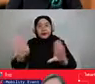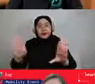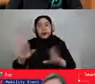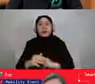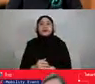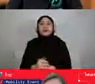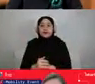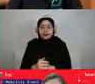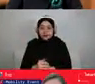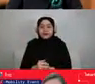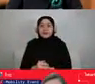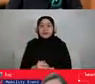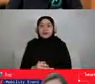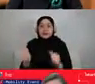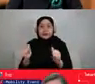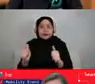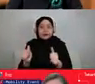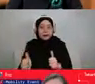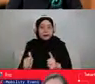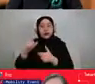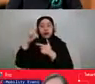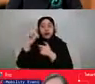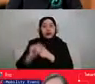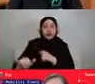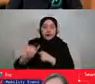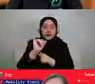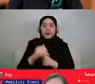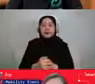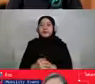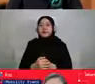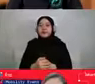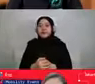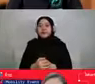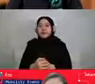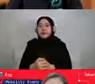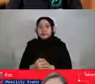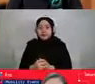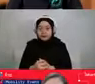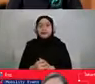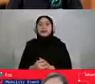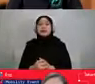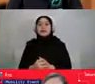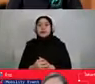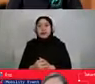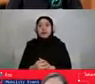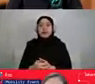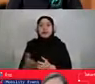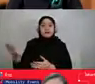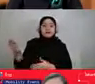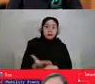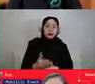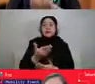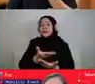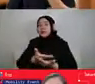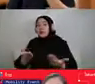photo opportunity. Once again, I would like to invite the speakers and also the